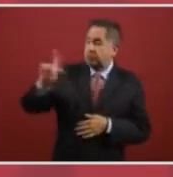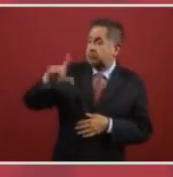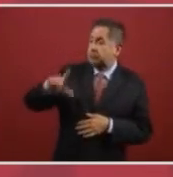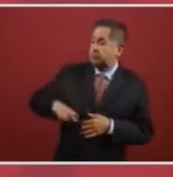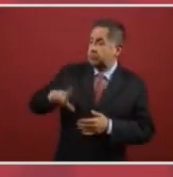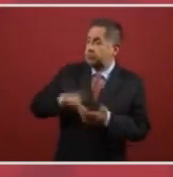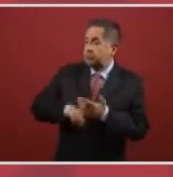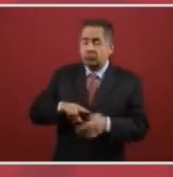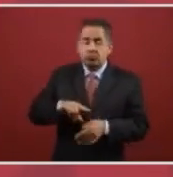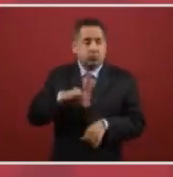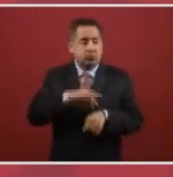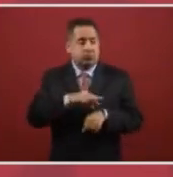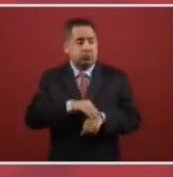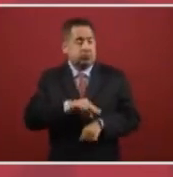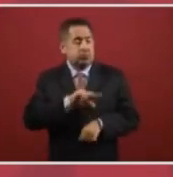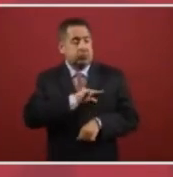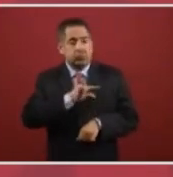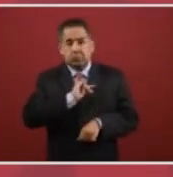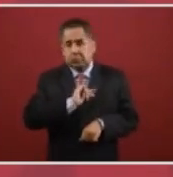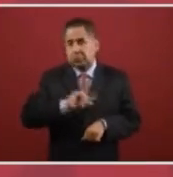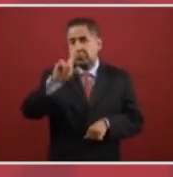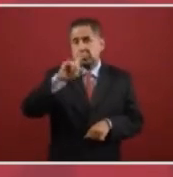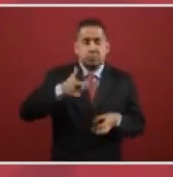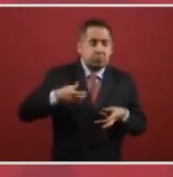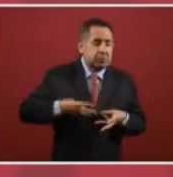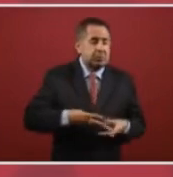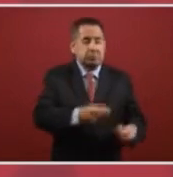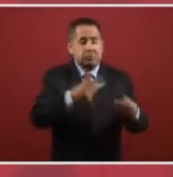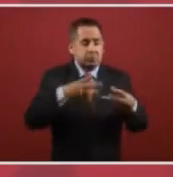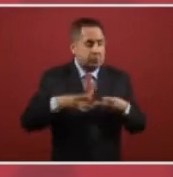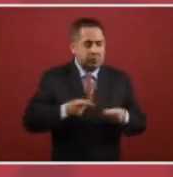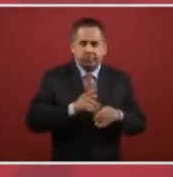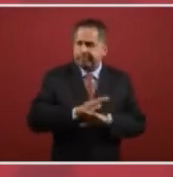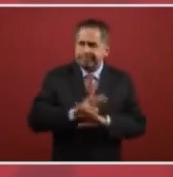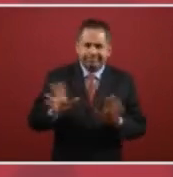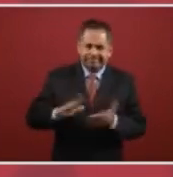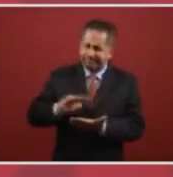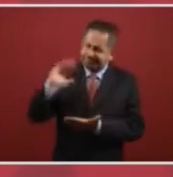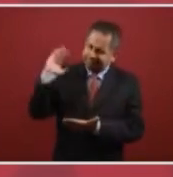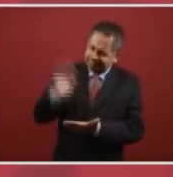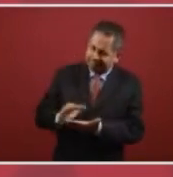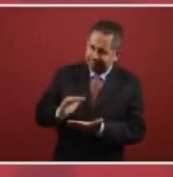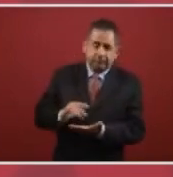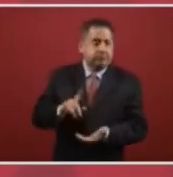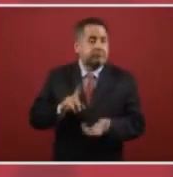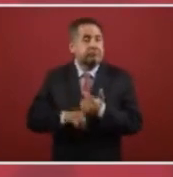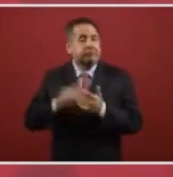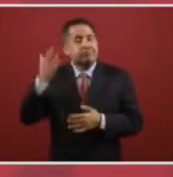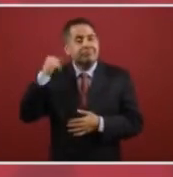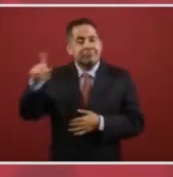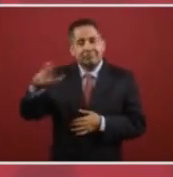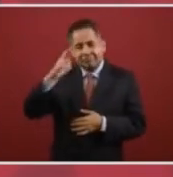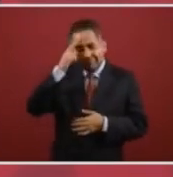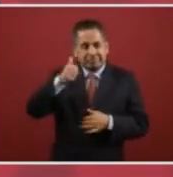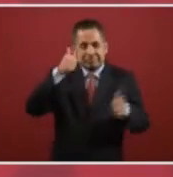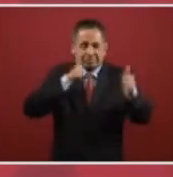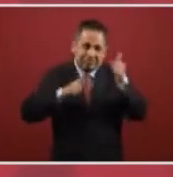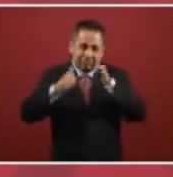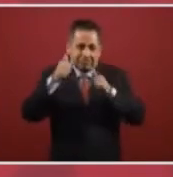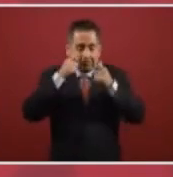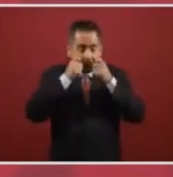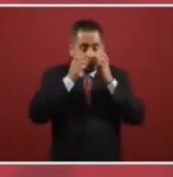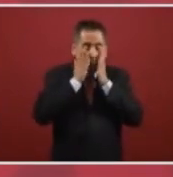private attention, medical attention for high-functioning officials that even stretch their